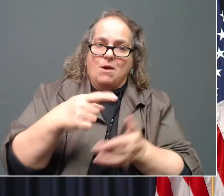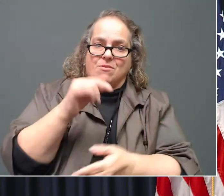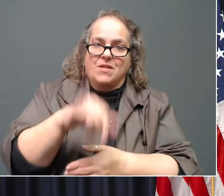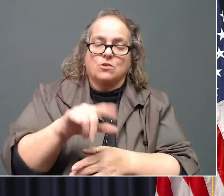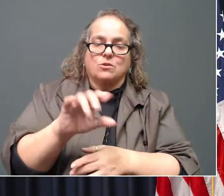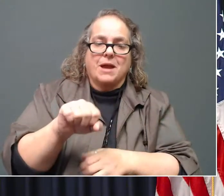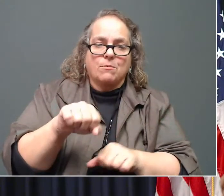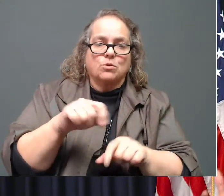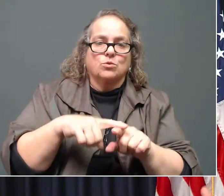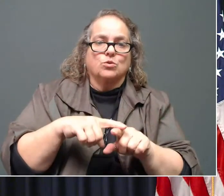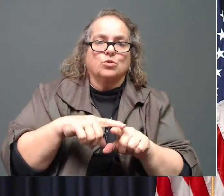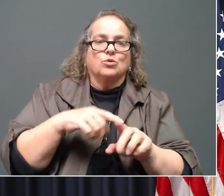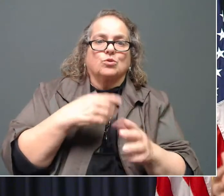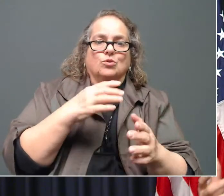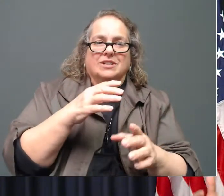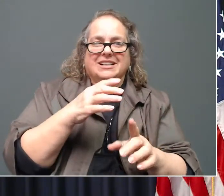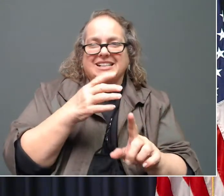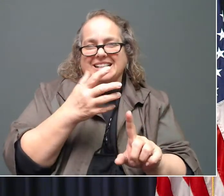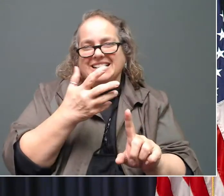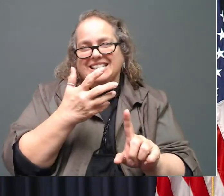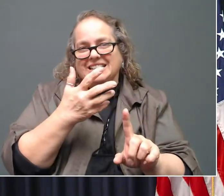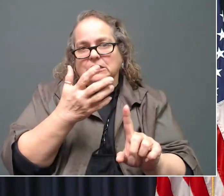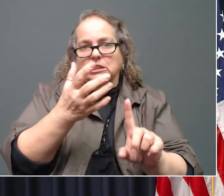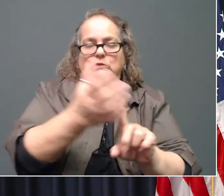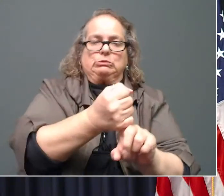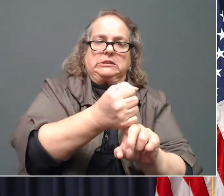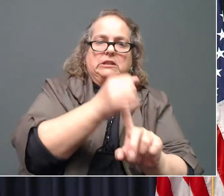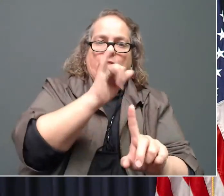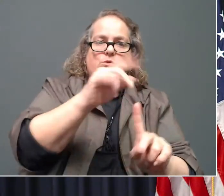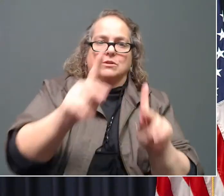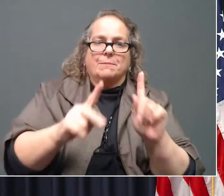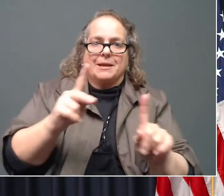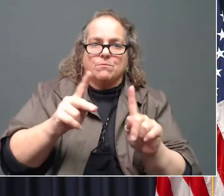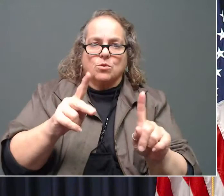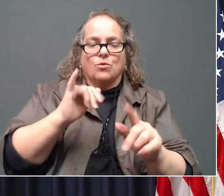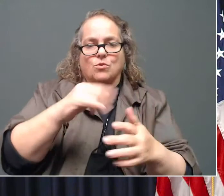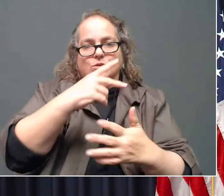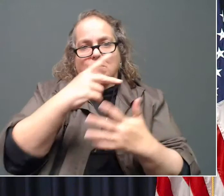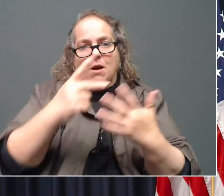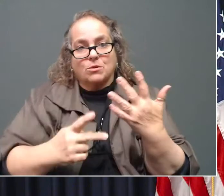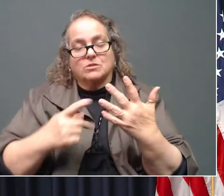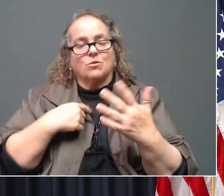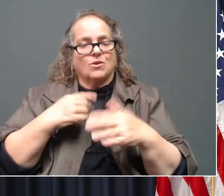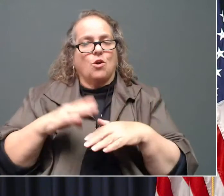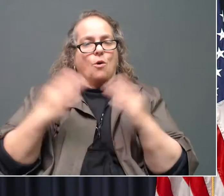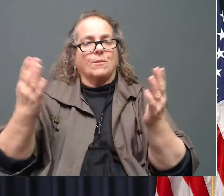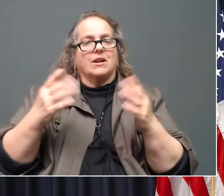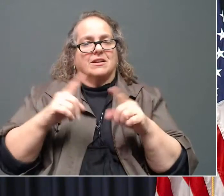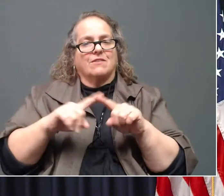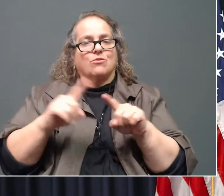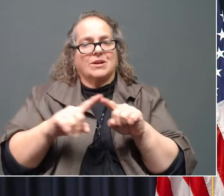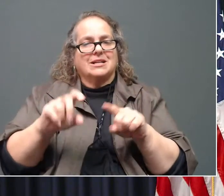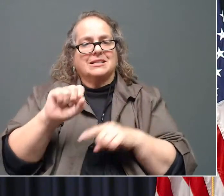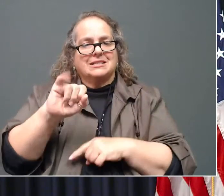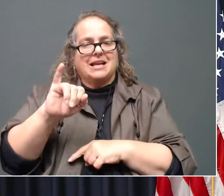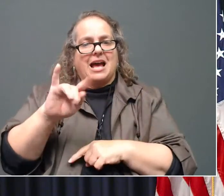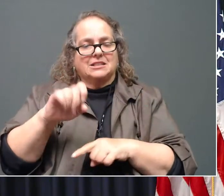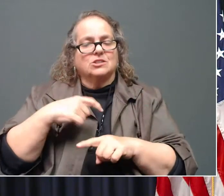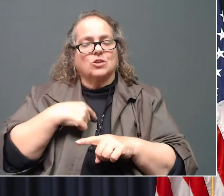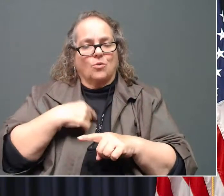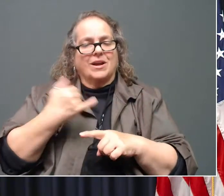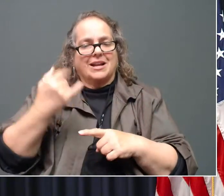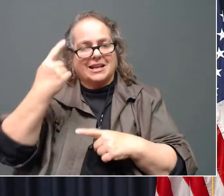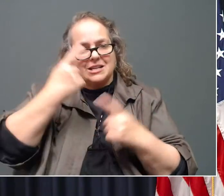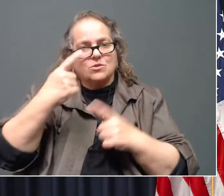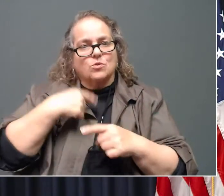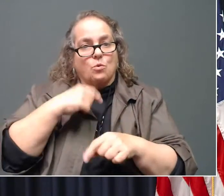of those populations while we're able to open up regional sites to others. So just considerations we're working on right now. I know it